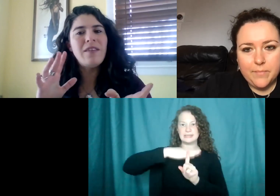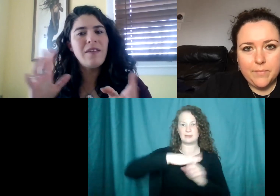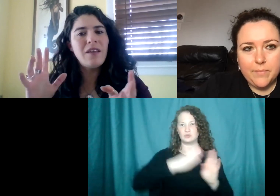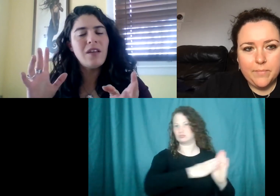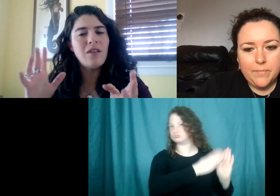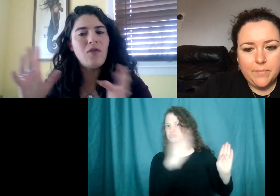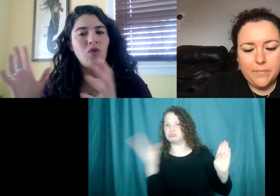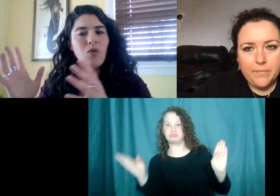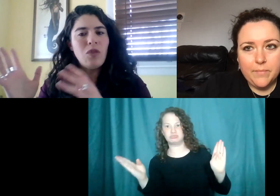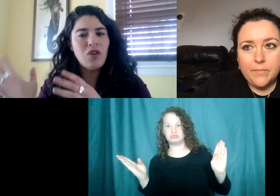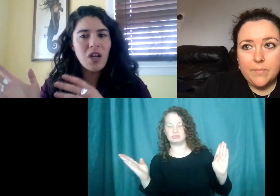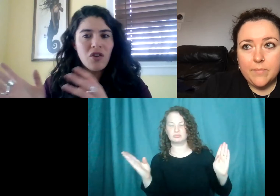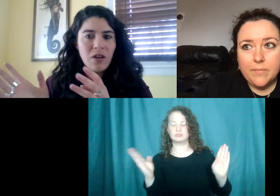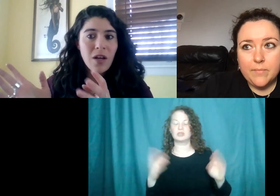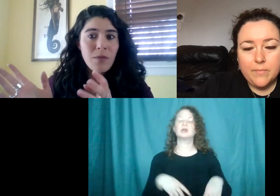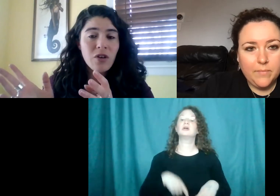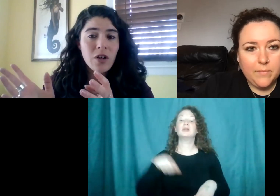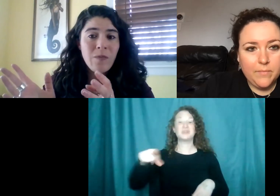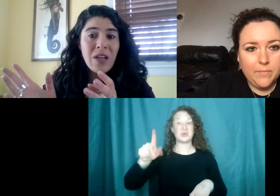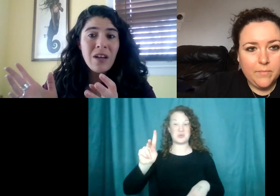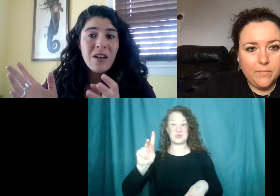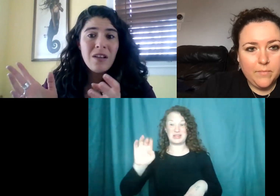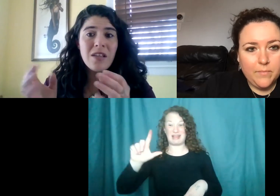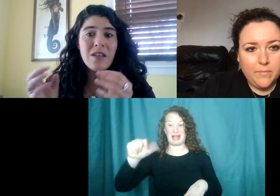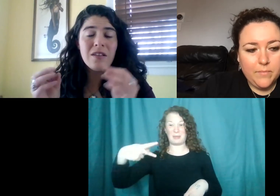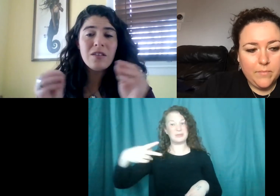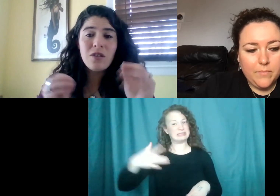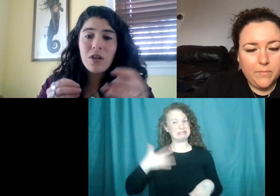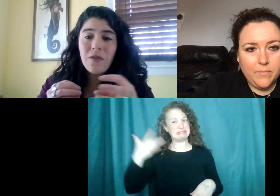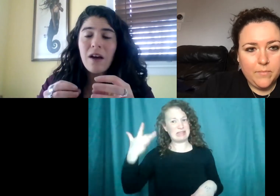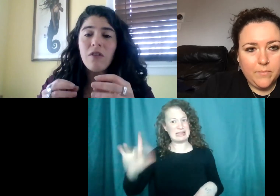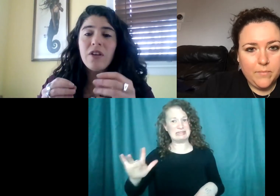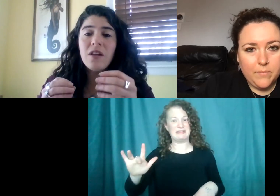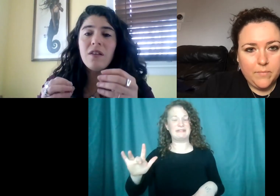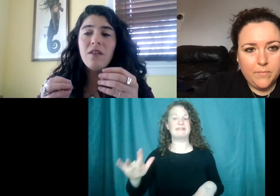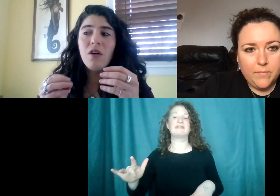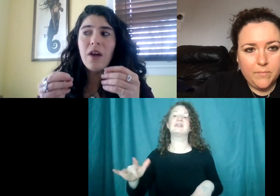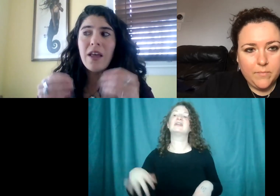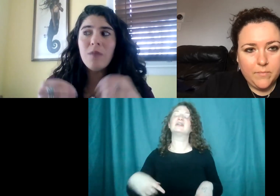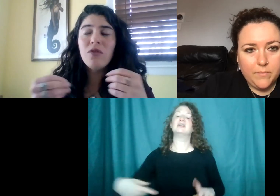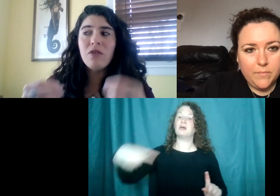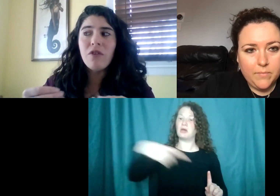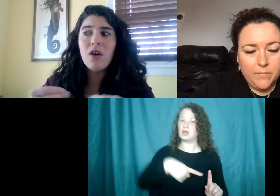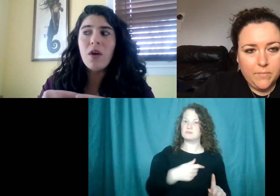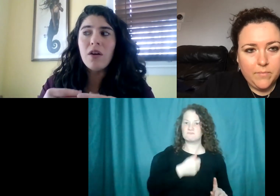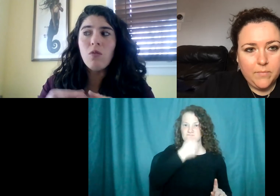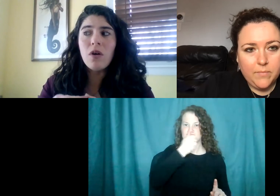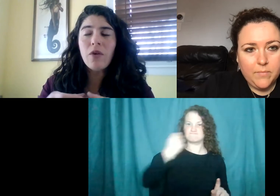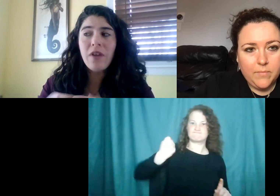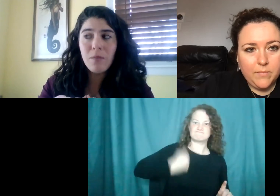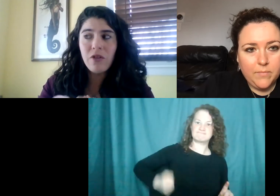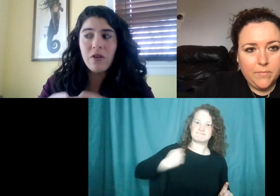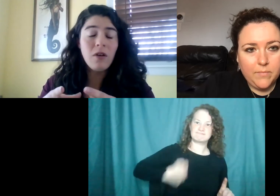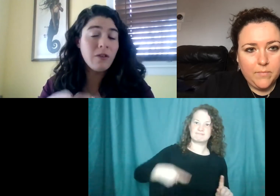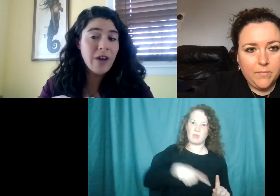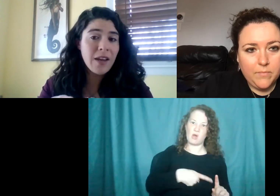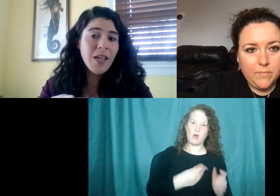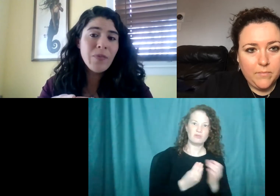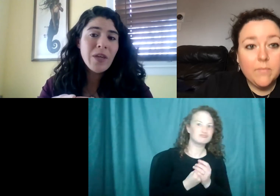very sensitive to the changing temperature, these turf algae are able to grow in a warmer